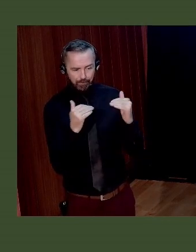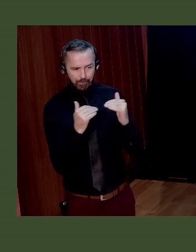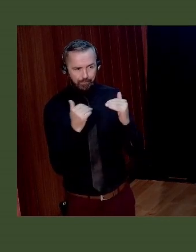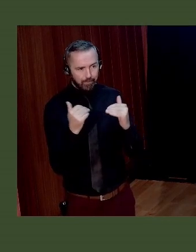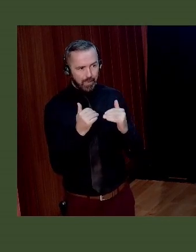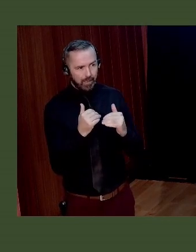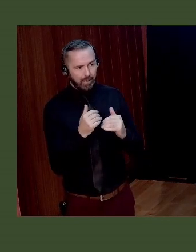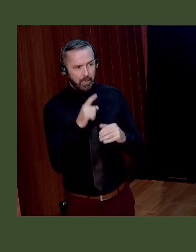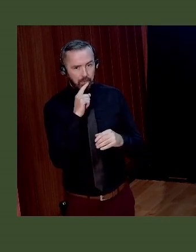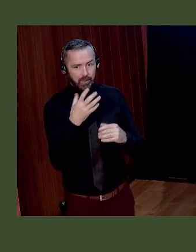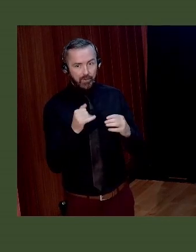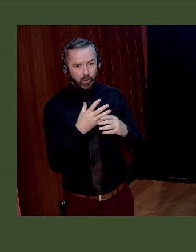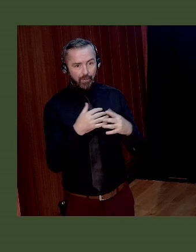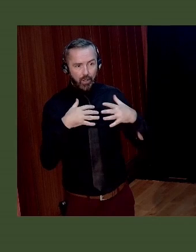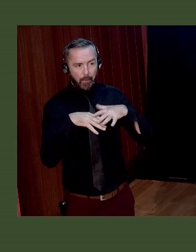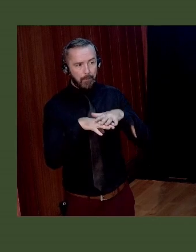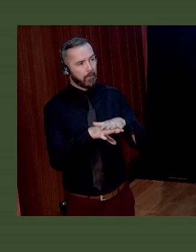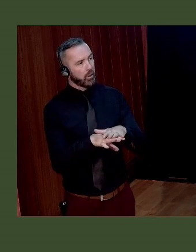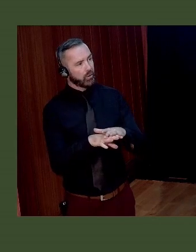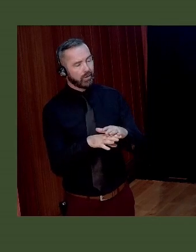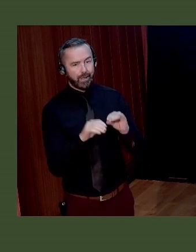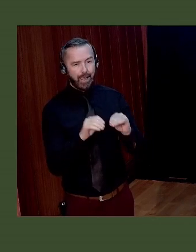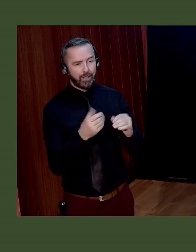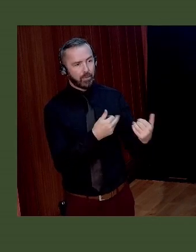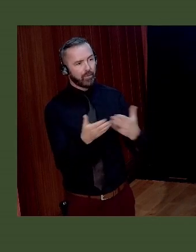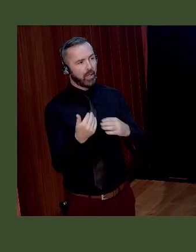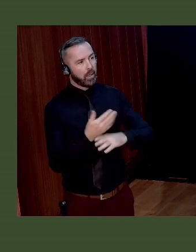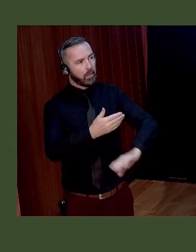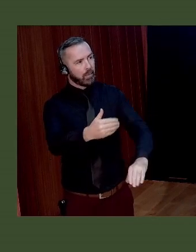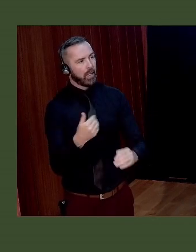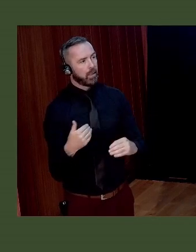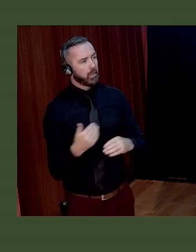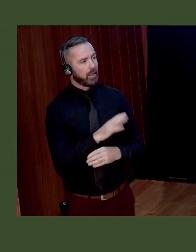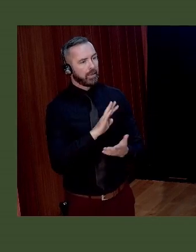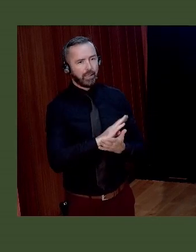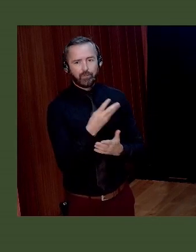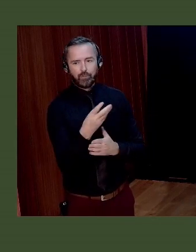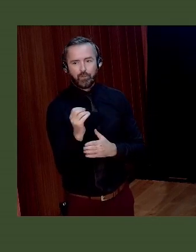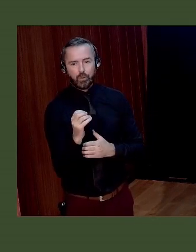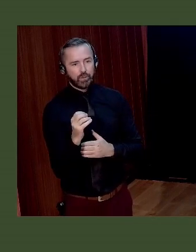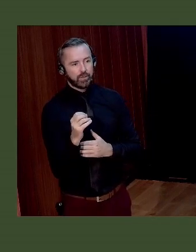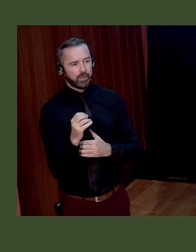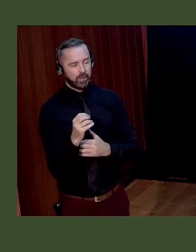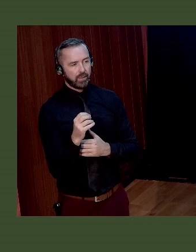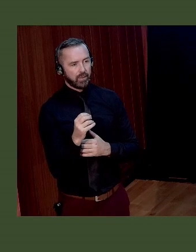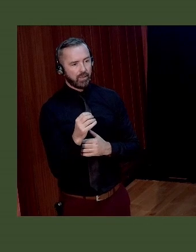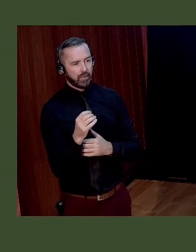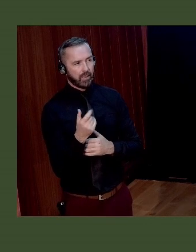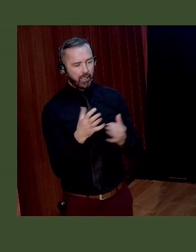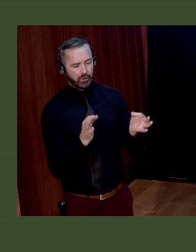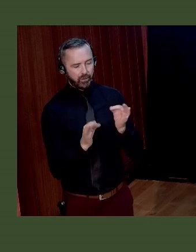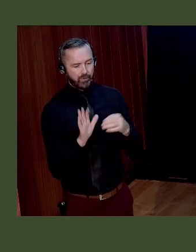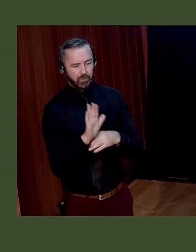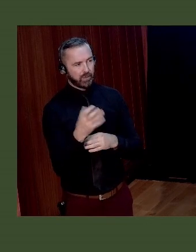in spite of the immersion education that was provided by the 1940s, for instance, a cert